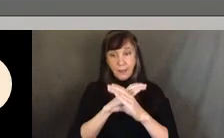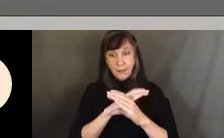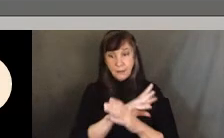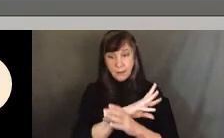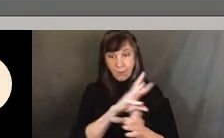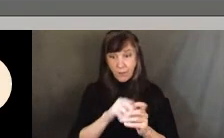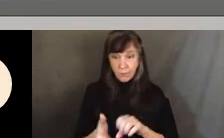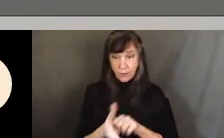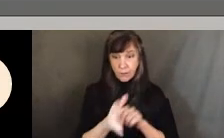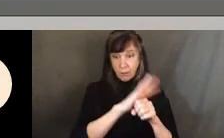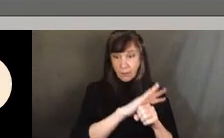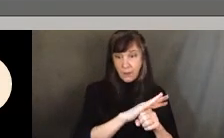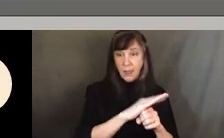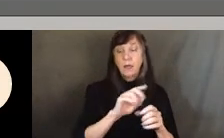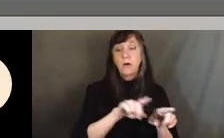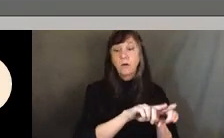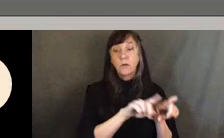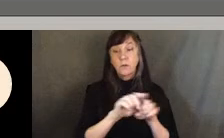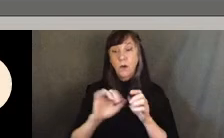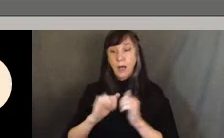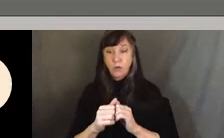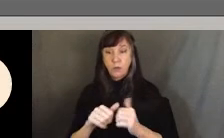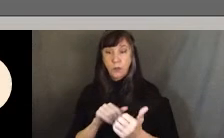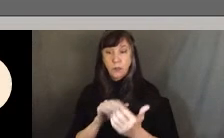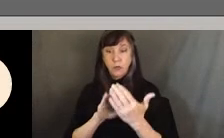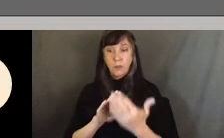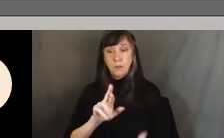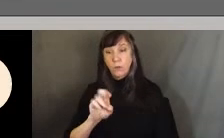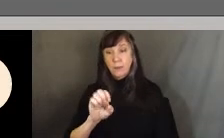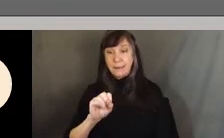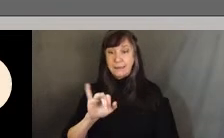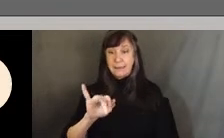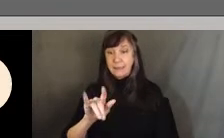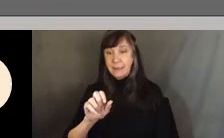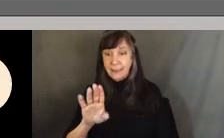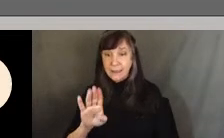address with resiliency and trauma recovery with civil unrest.